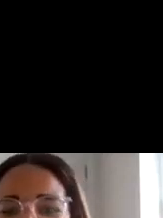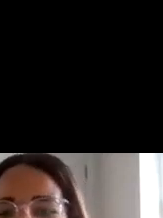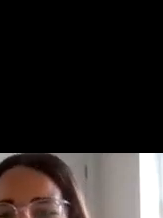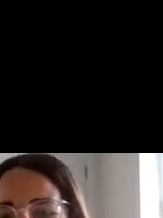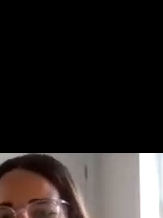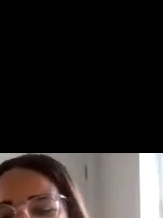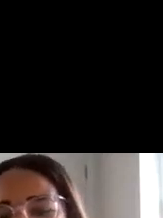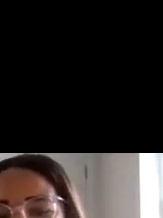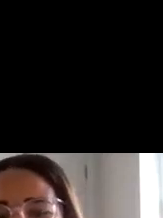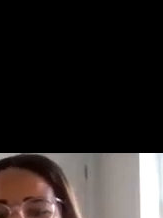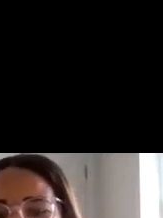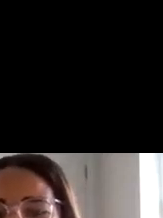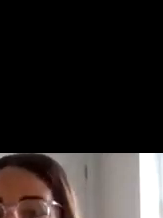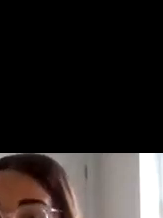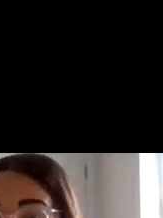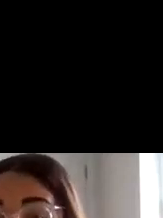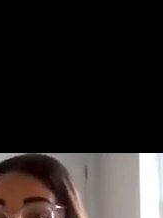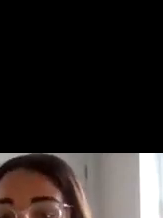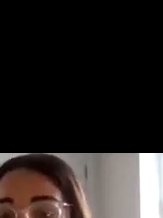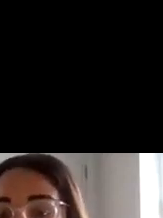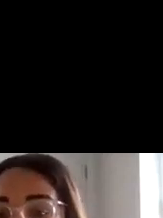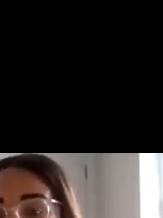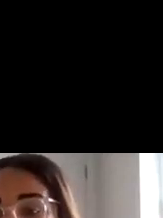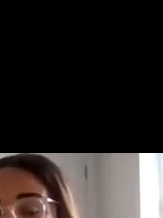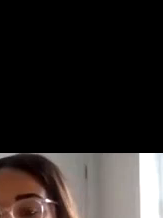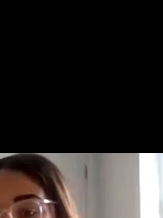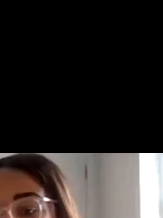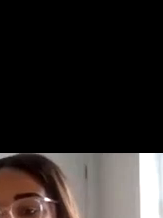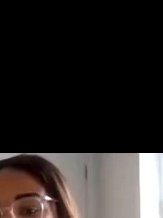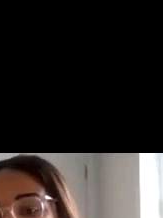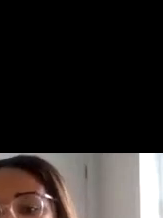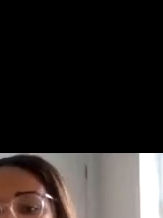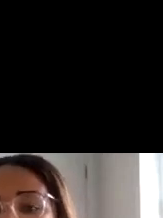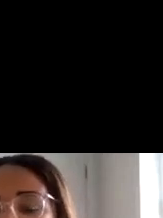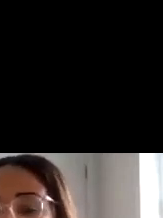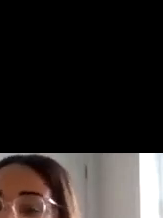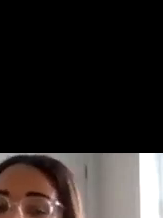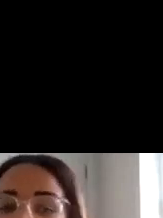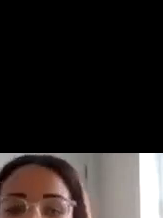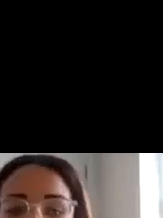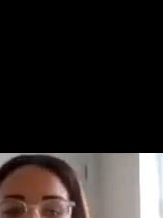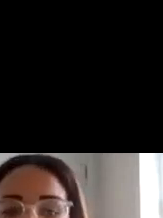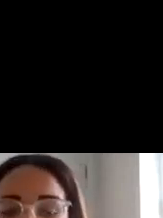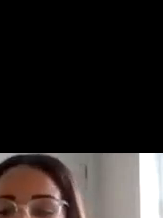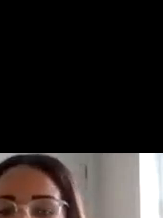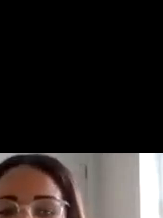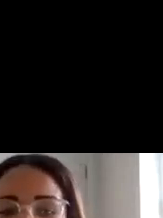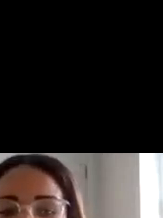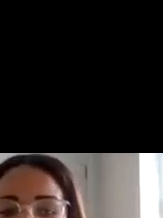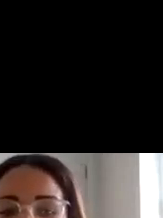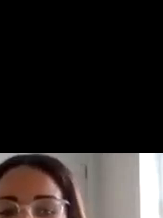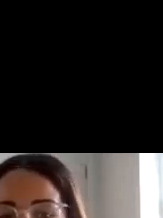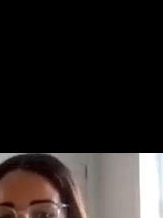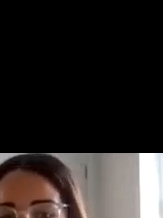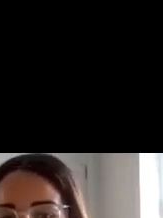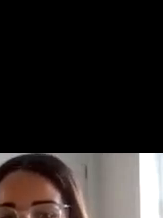So thank you so much for joining us today. Just to make you aware, today's webinar will be recorded. So you'll be able to find the webinar uploaded to